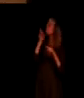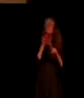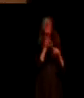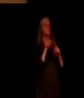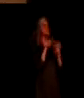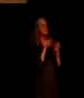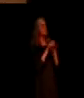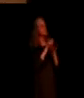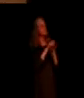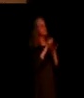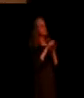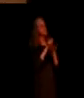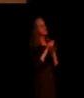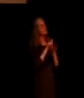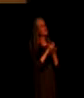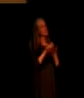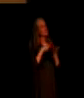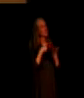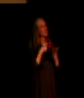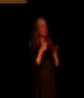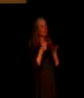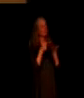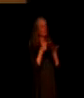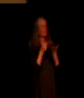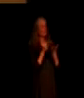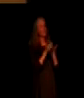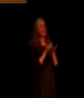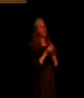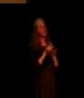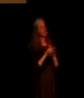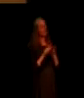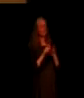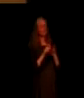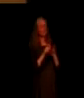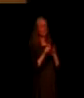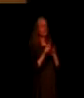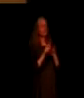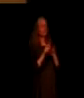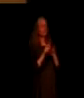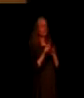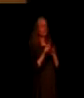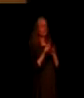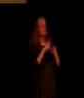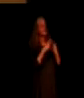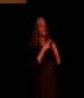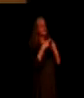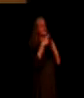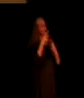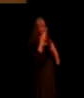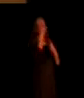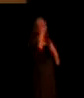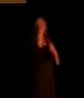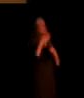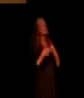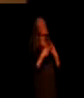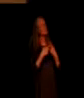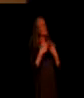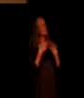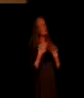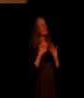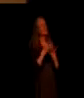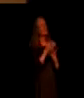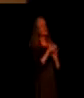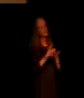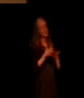I sketched out this concept where you could gather up